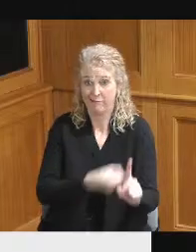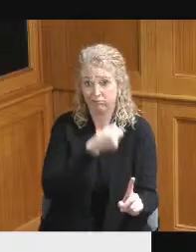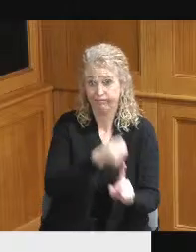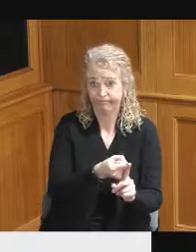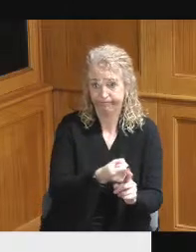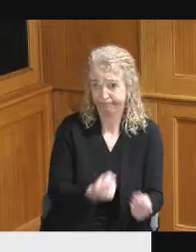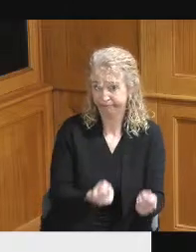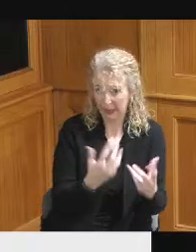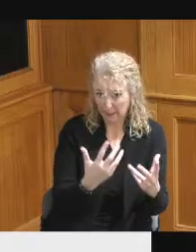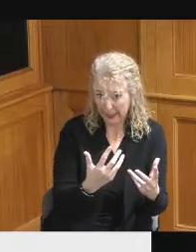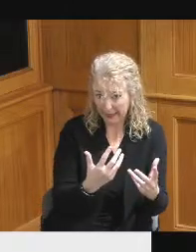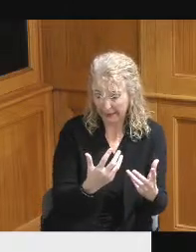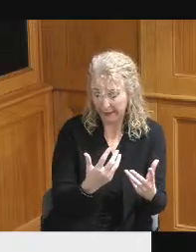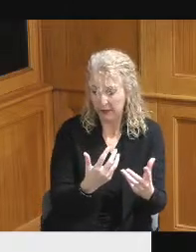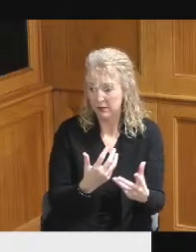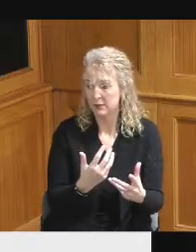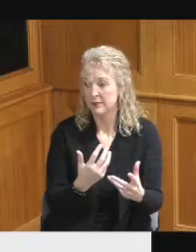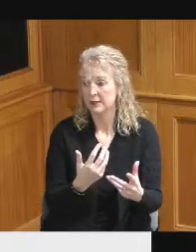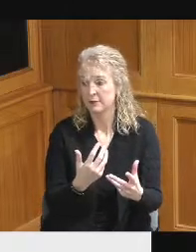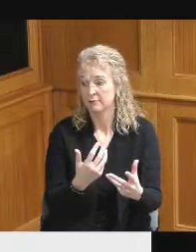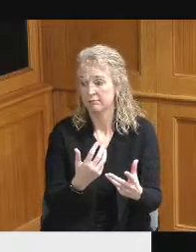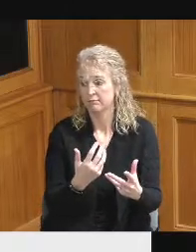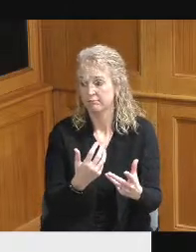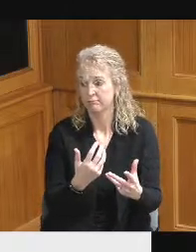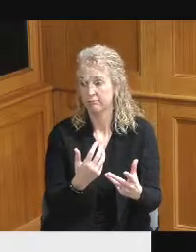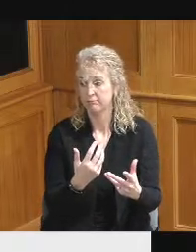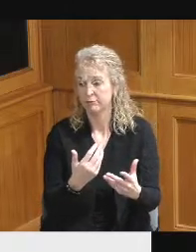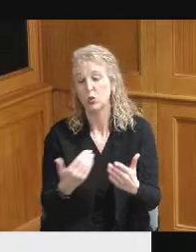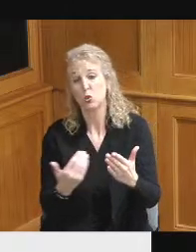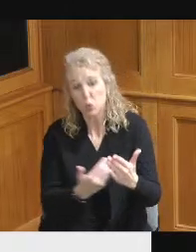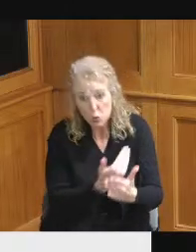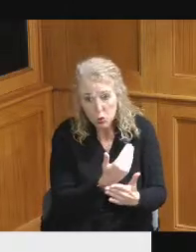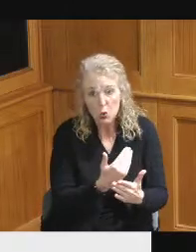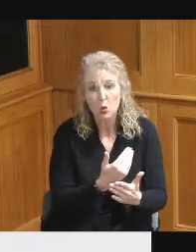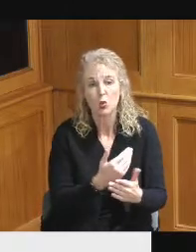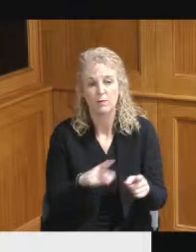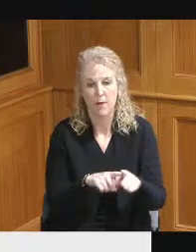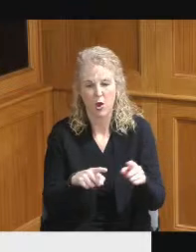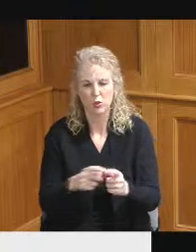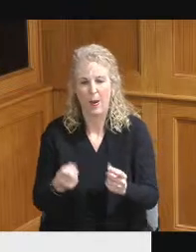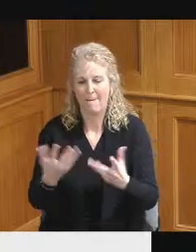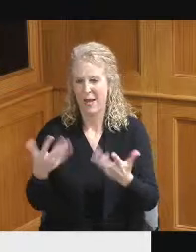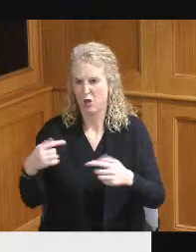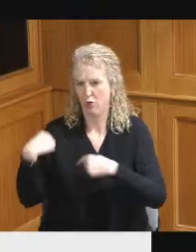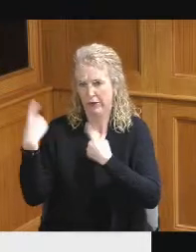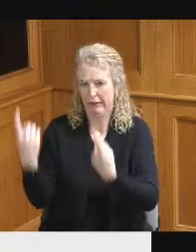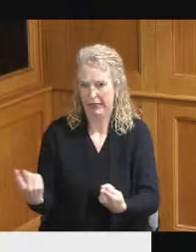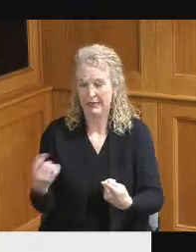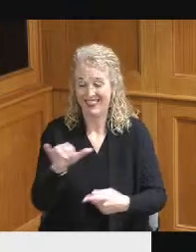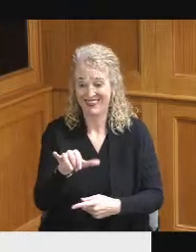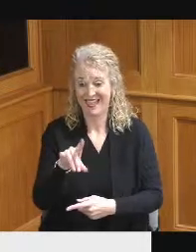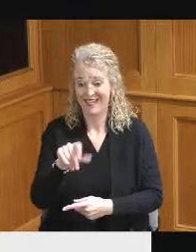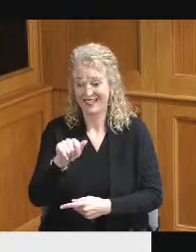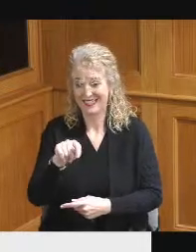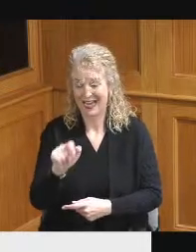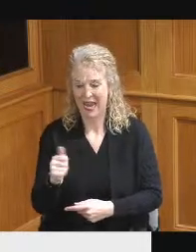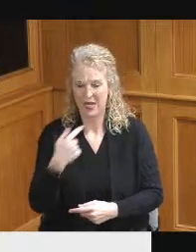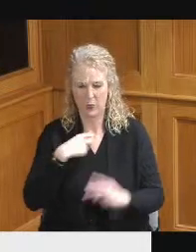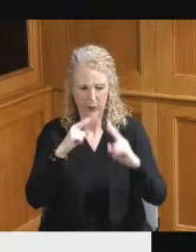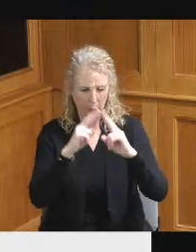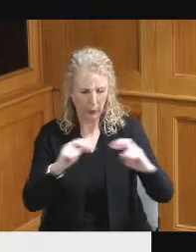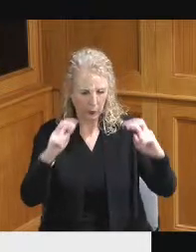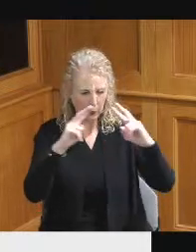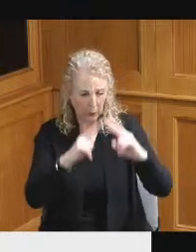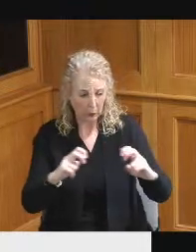COVID-19. We also, and the incidence as well, so new cases. We also are able to split those data down into